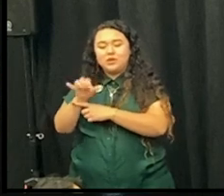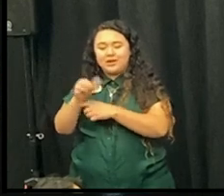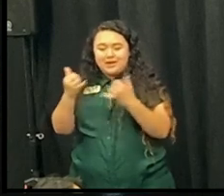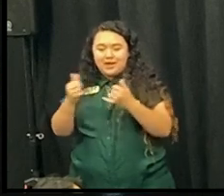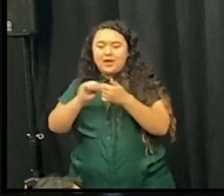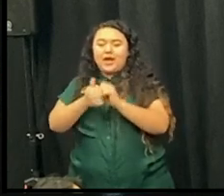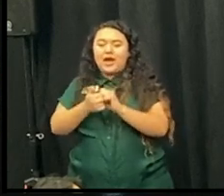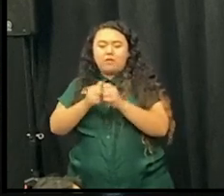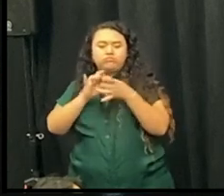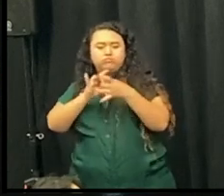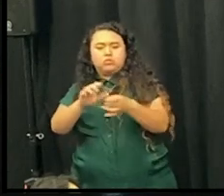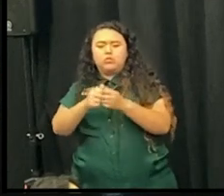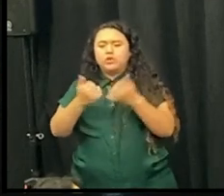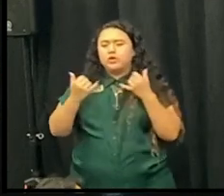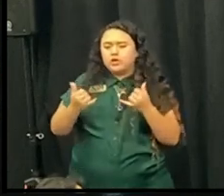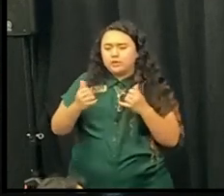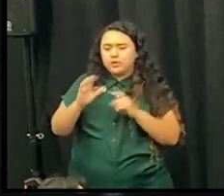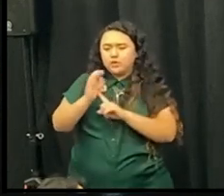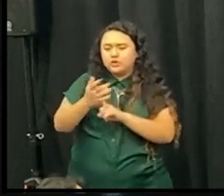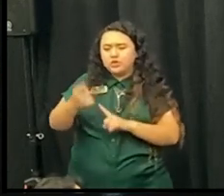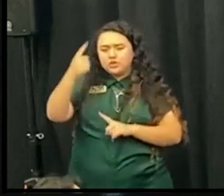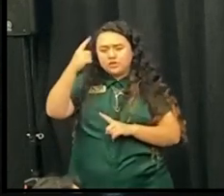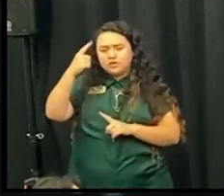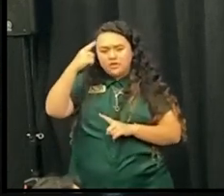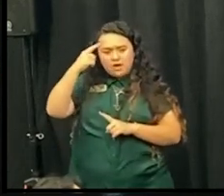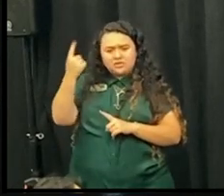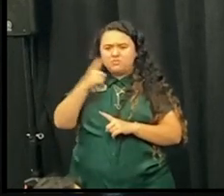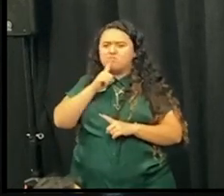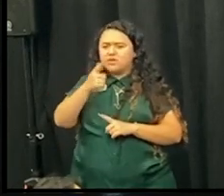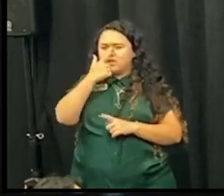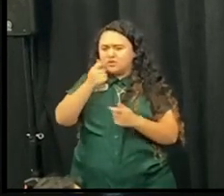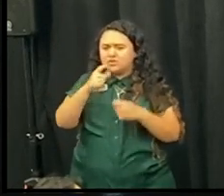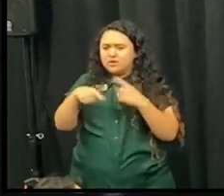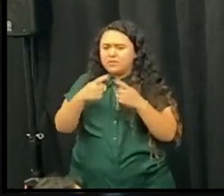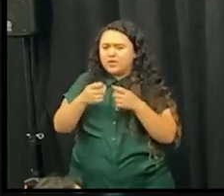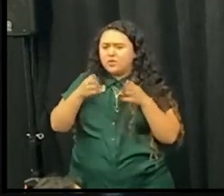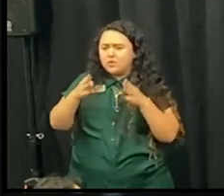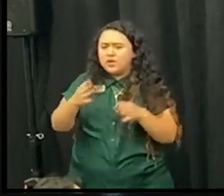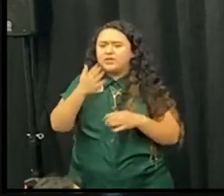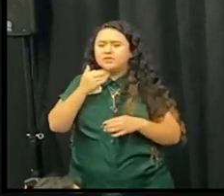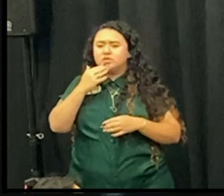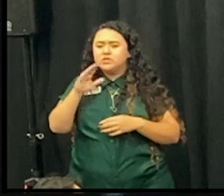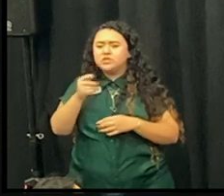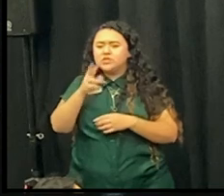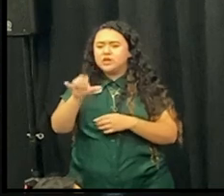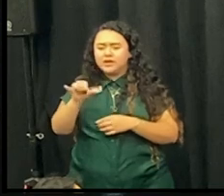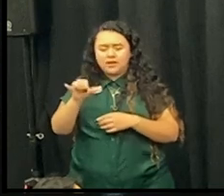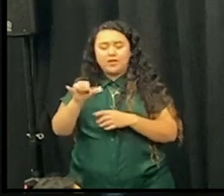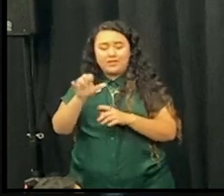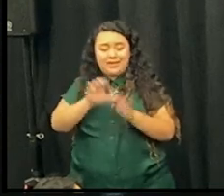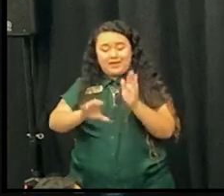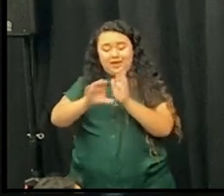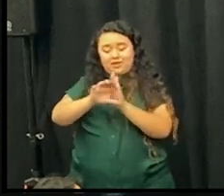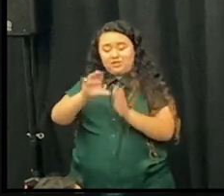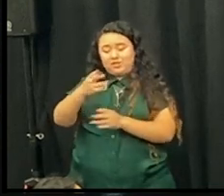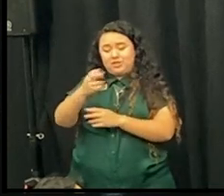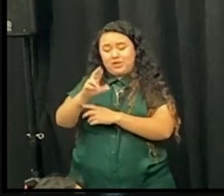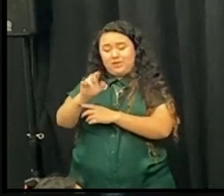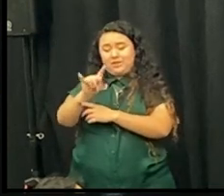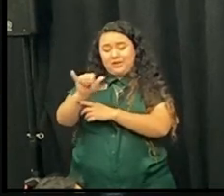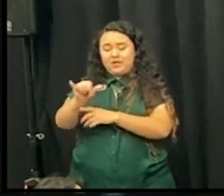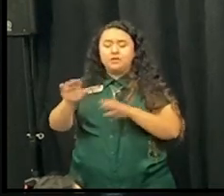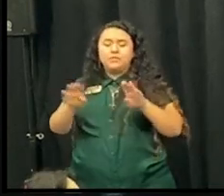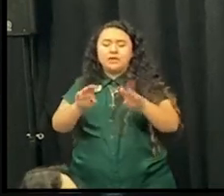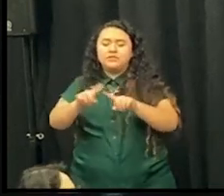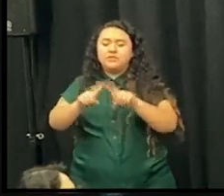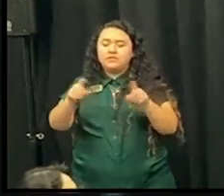spoke to contemporary culture. And she thought there was something really interesting about the way Sweet Charity, the character of Charity, behaved differently when she was